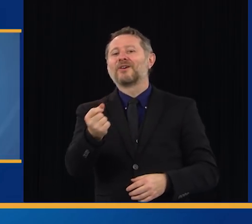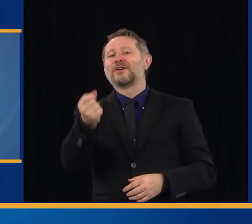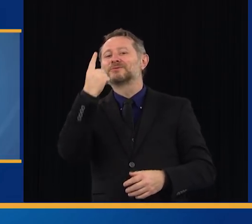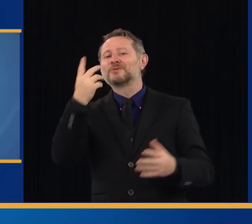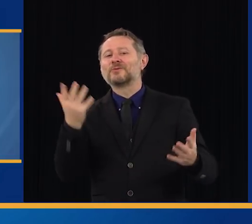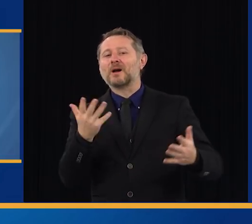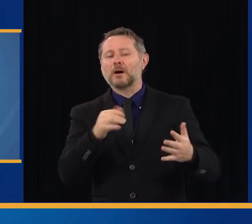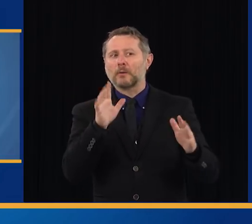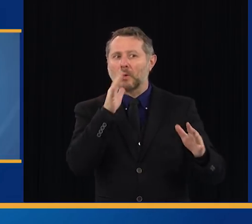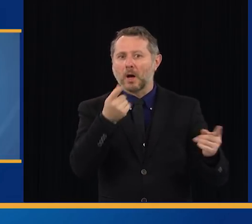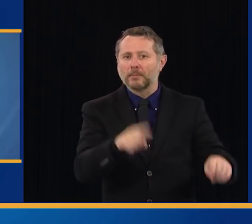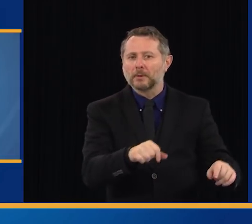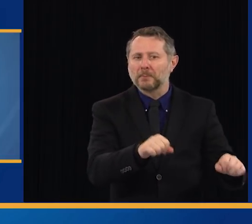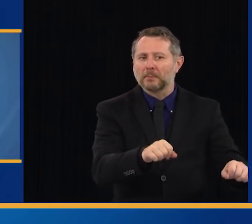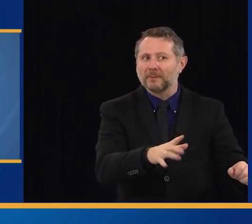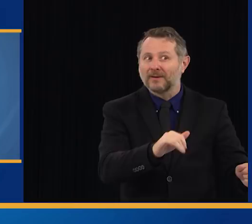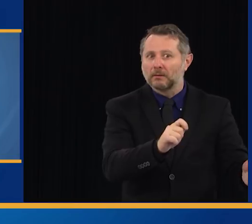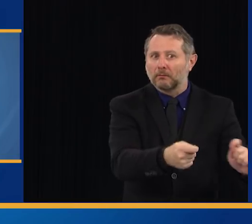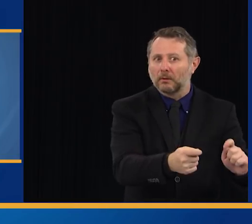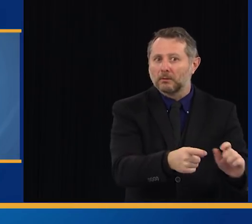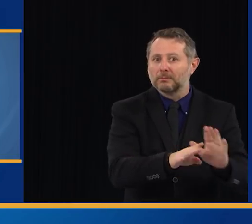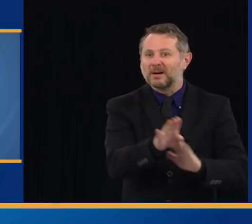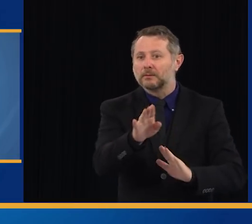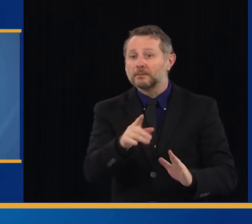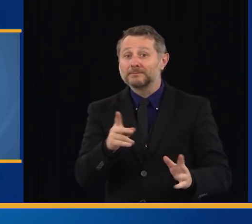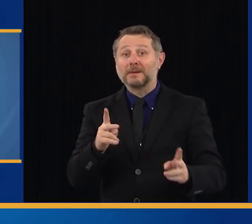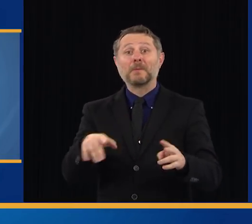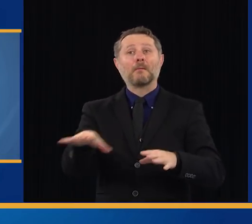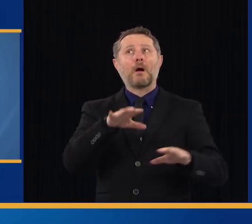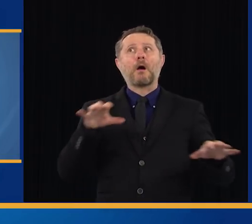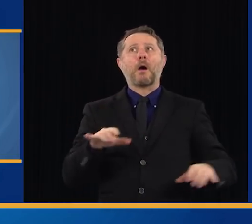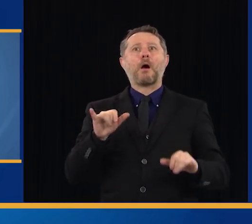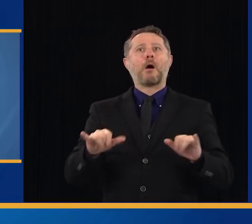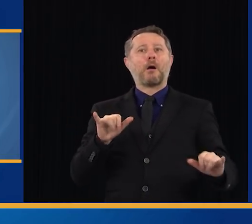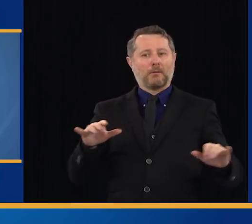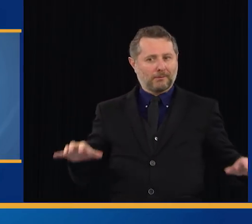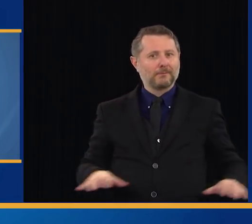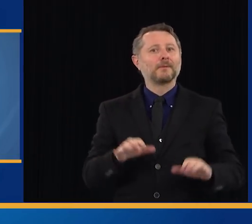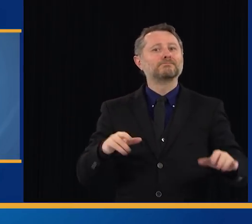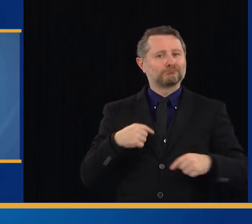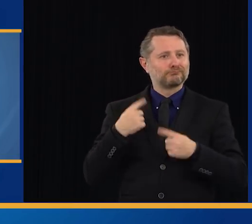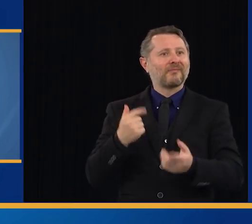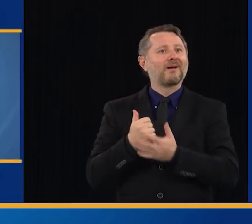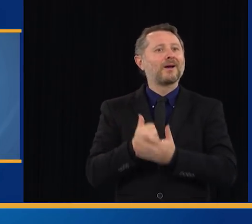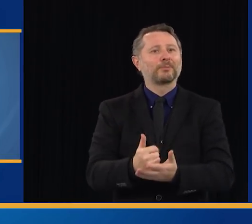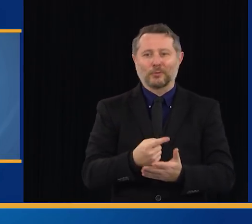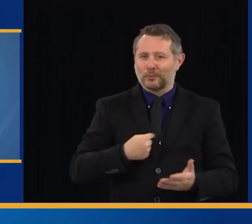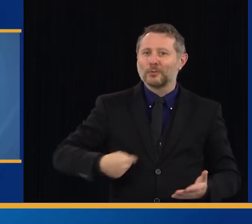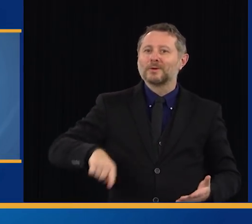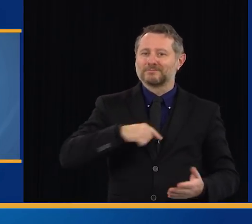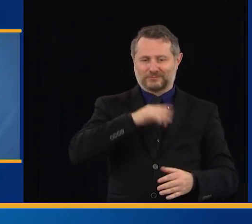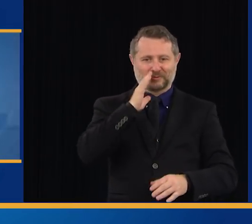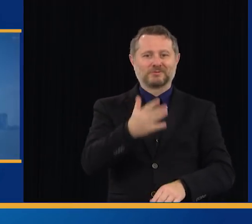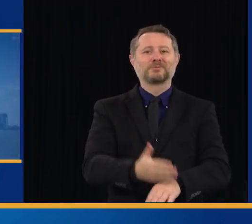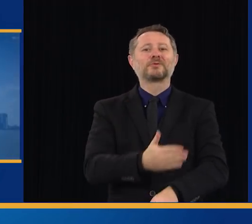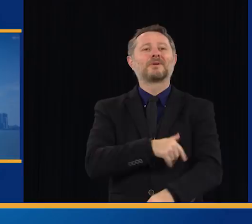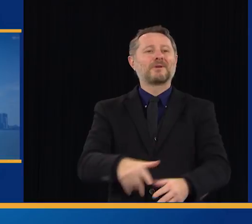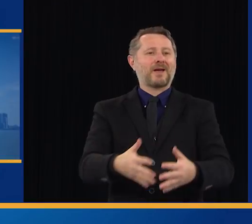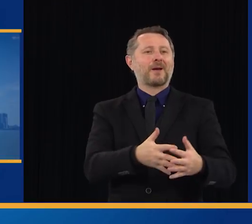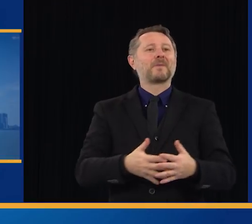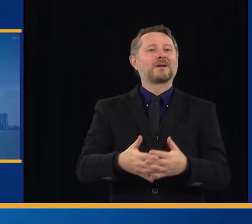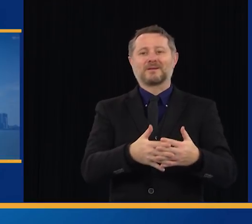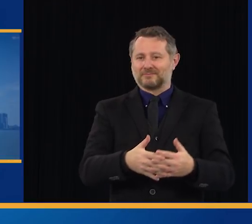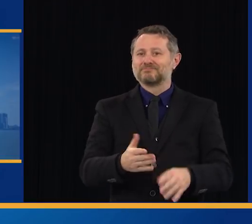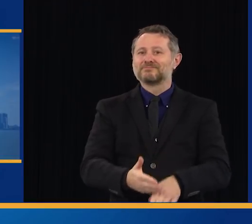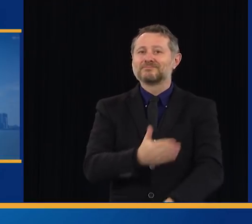and what they have done has worked, and it's brought this state forward, and it'll bring this nation forward. And that's